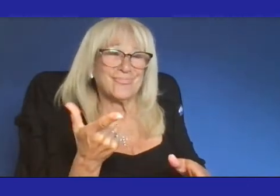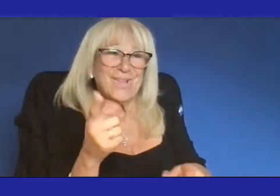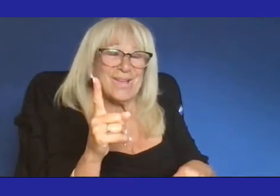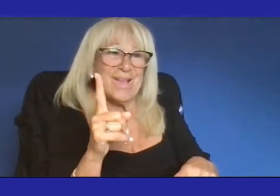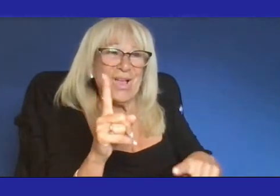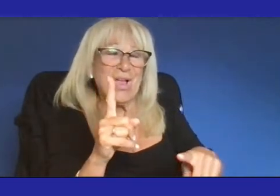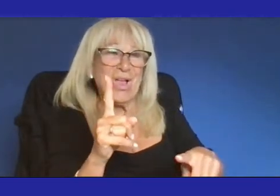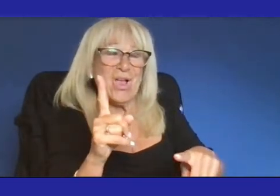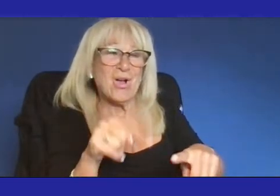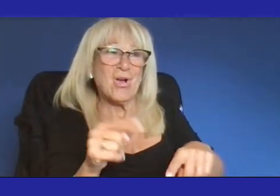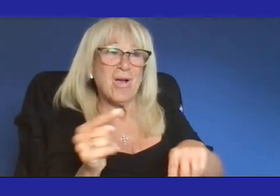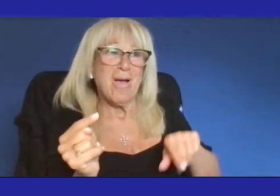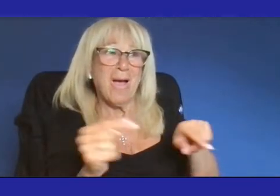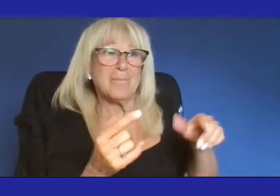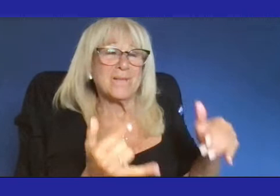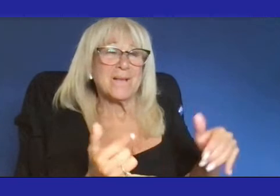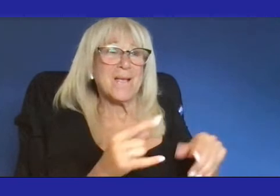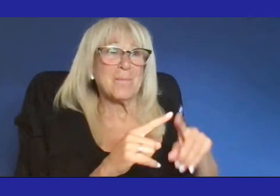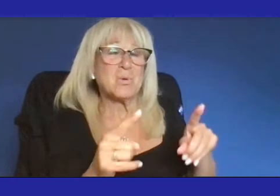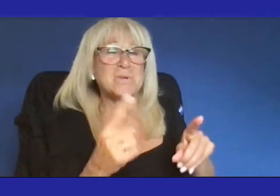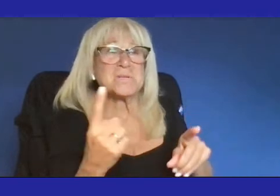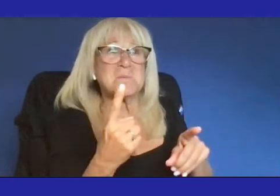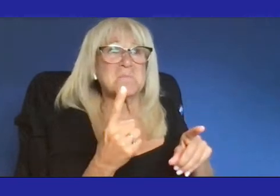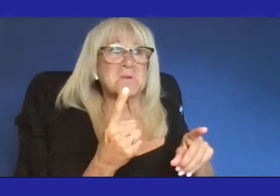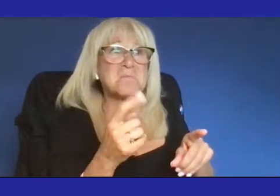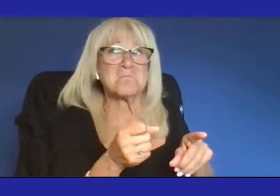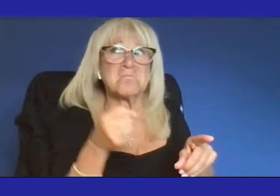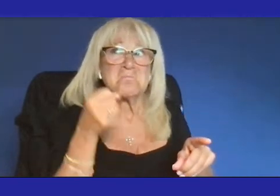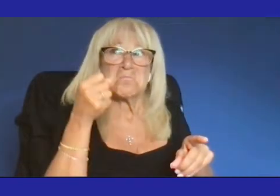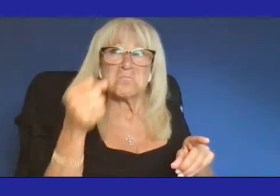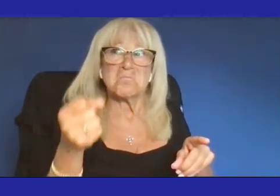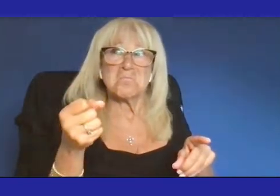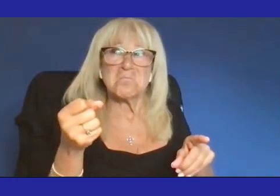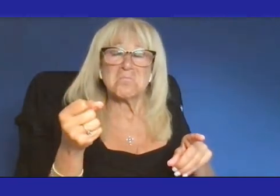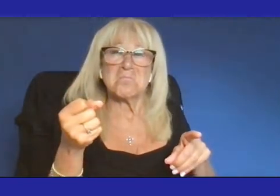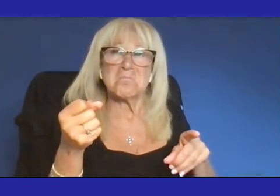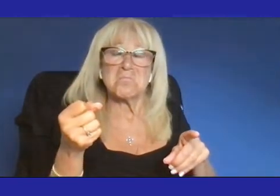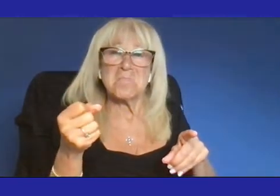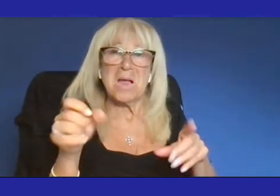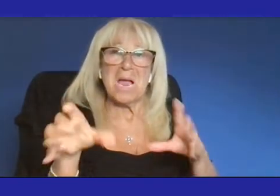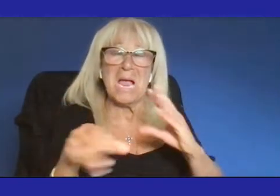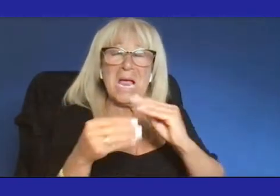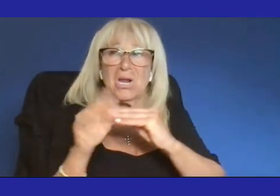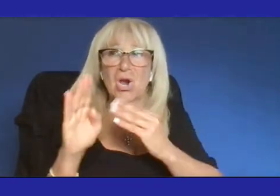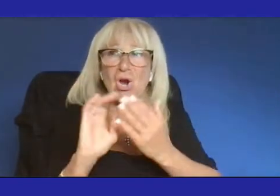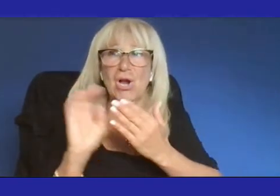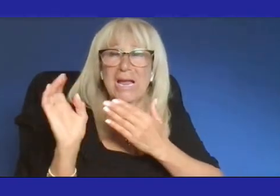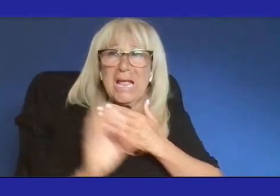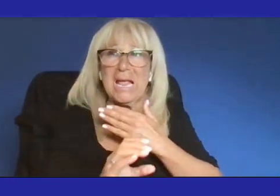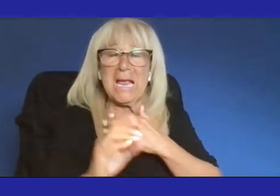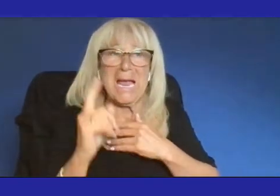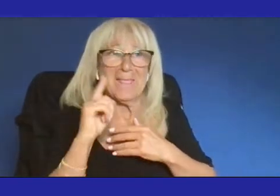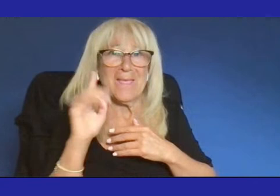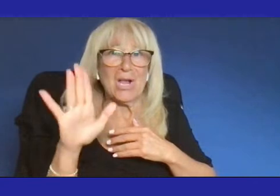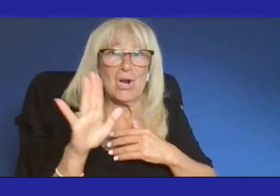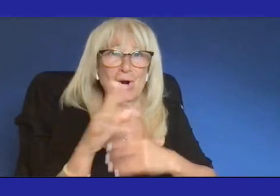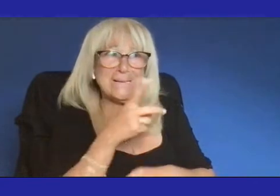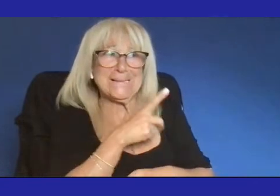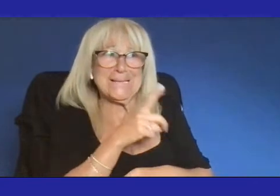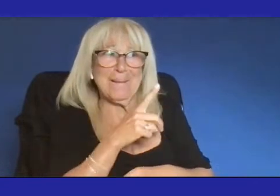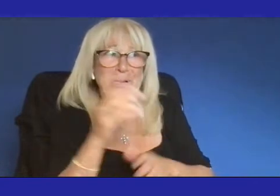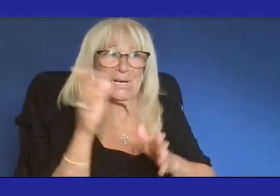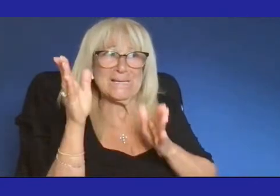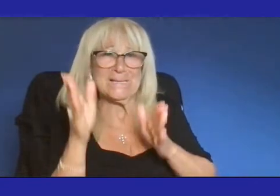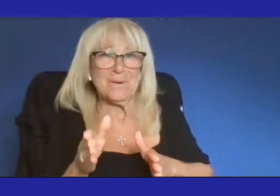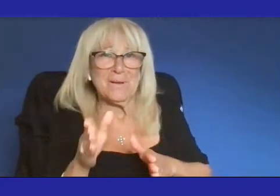unexpectedly a press event was put on her calendar by the, I think they call her Deputy Speaker,